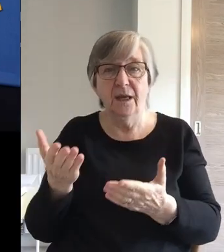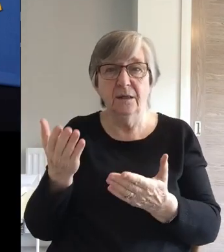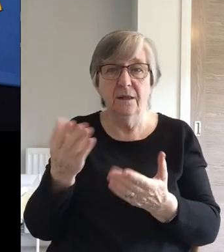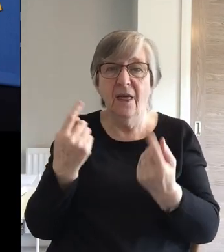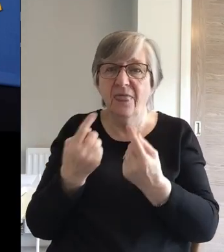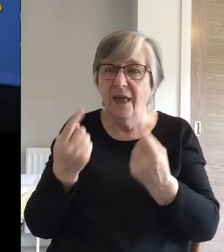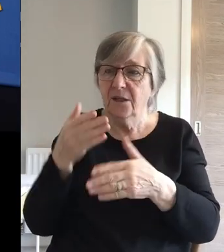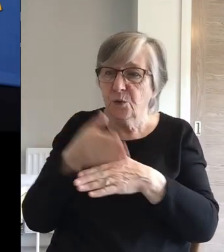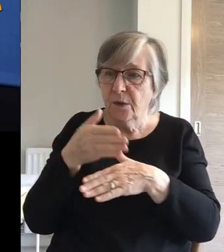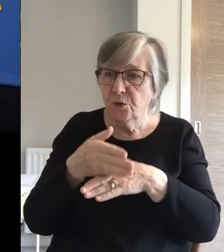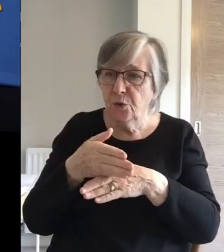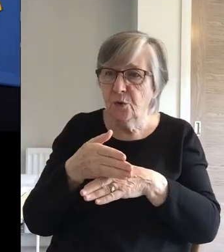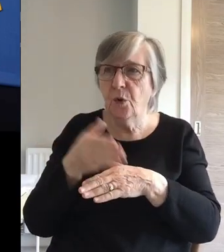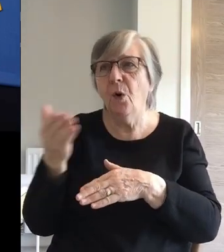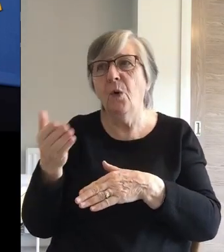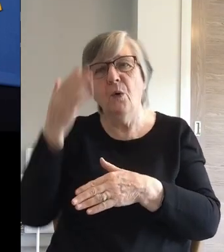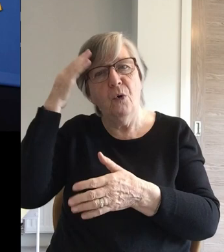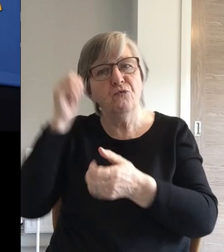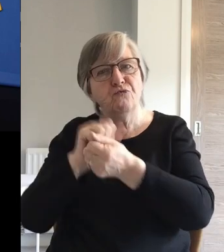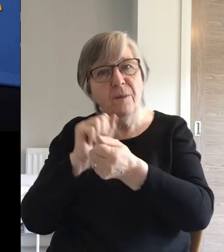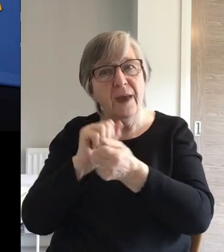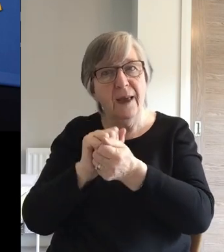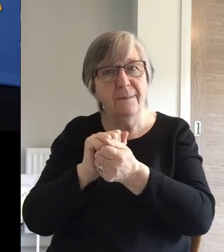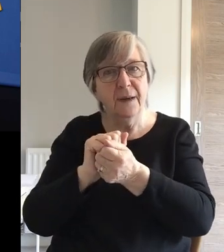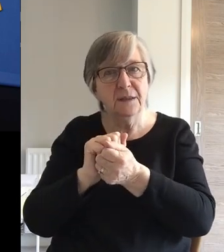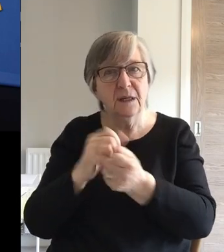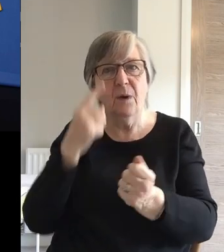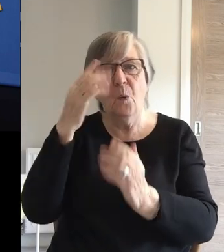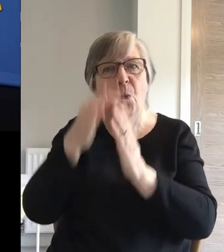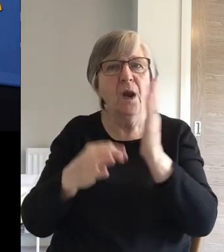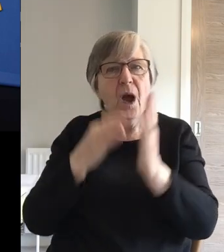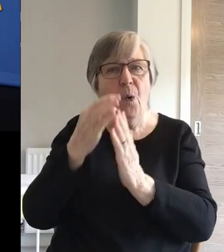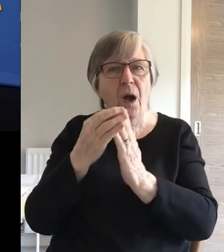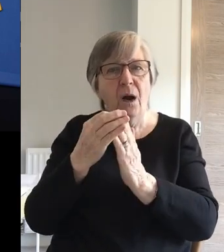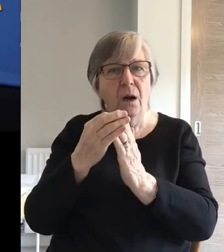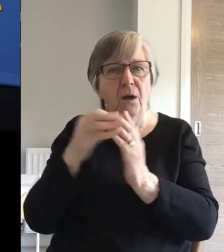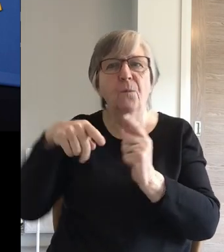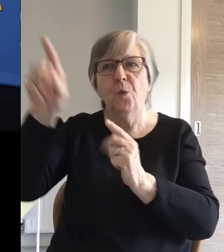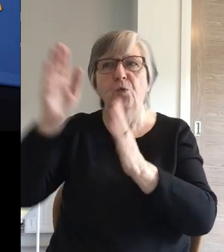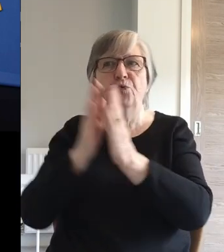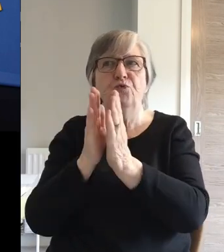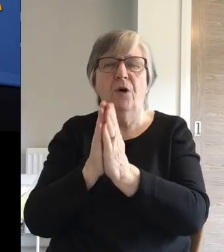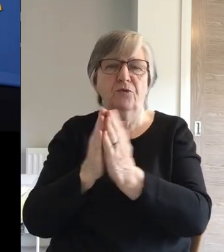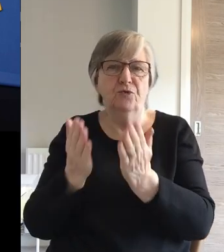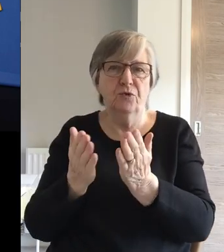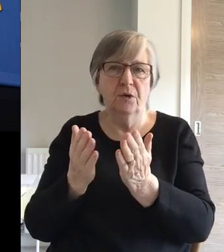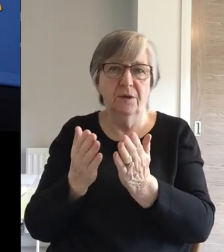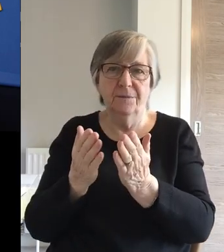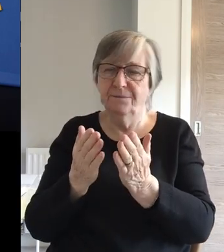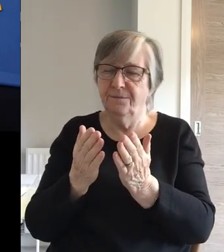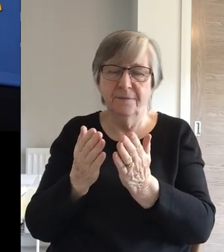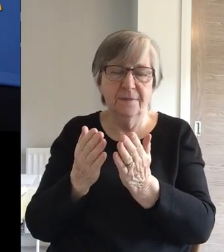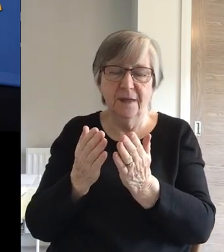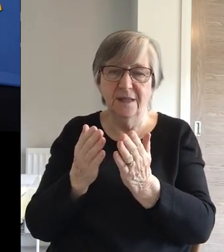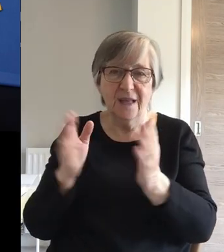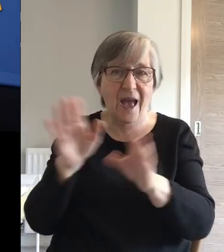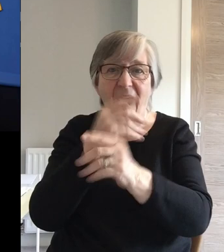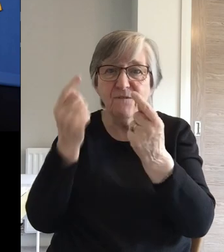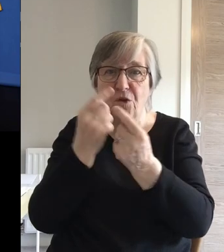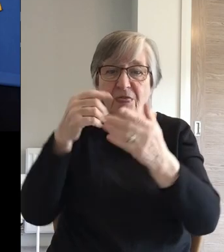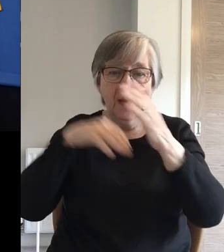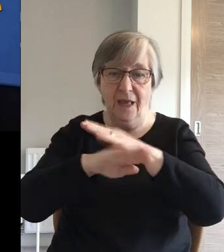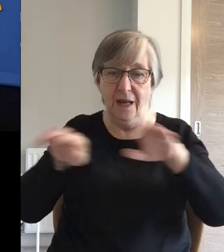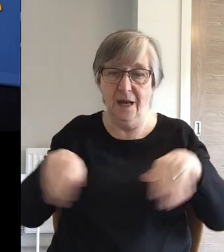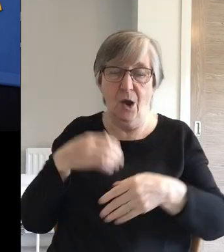by remembering to keep an hour or a week special or whatever. It's a whole change of life, of